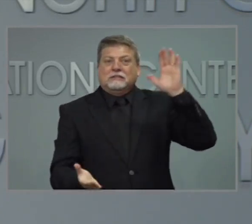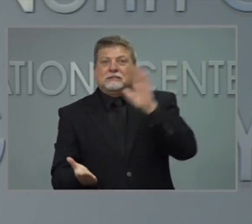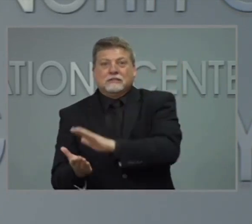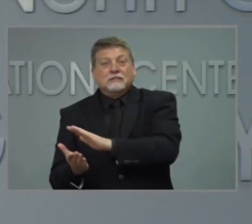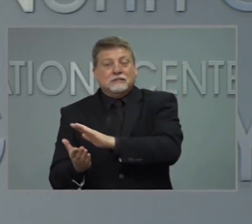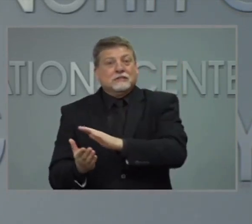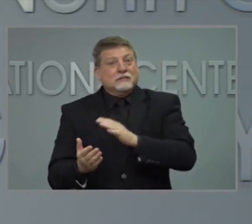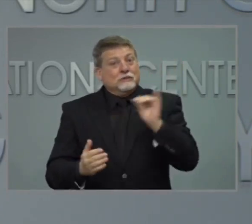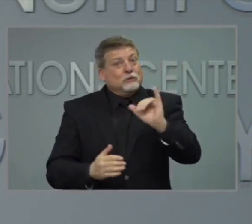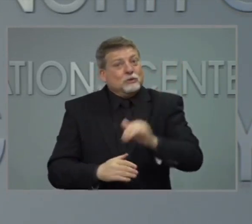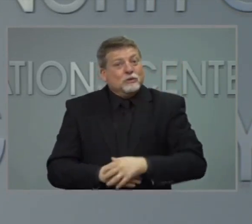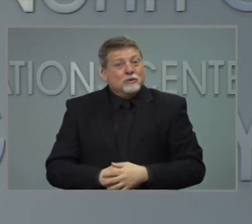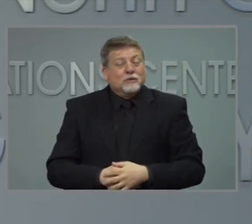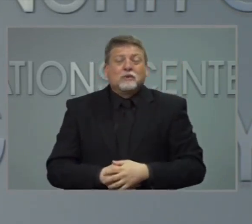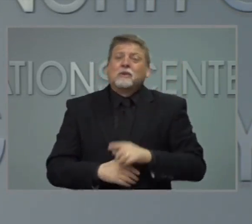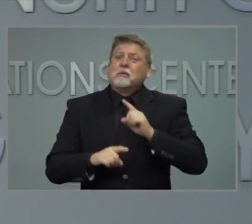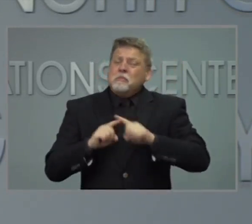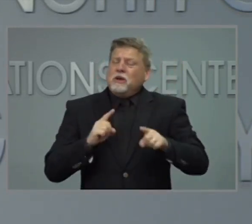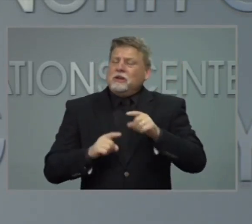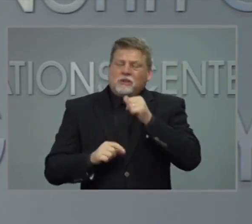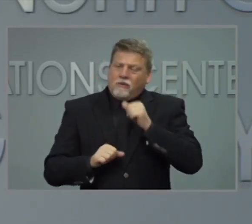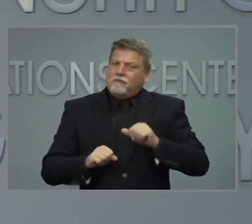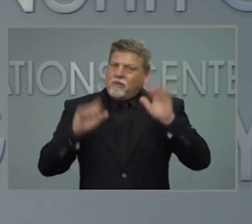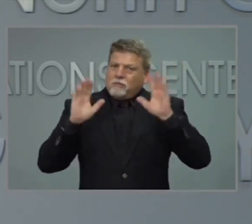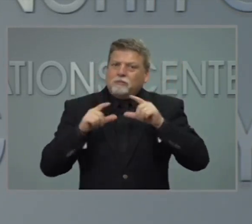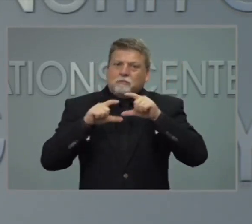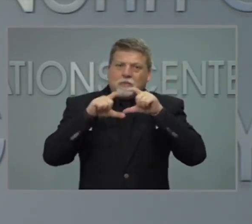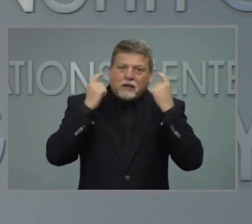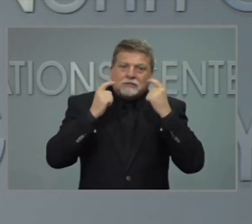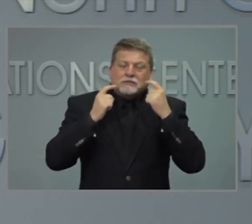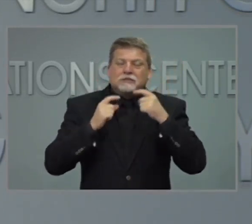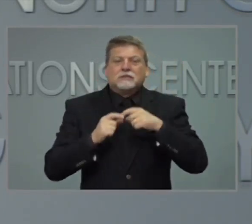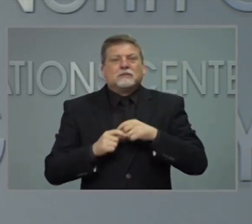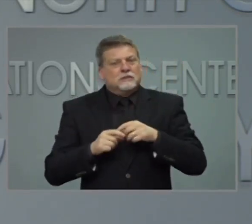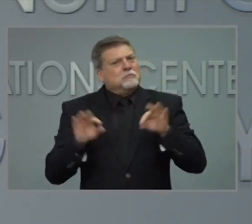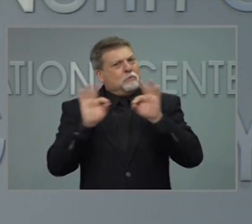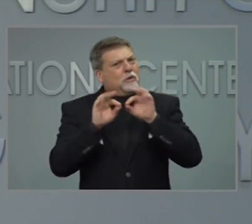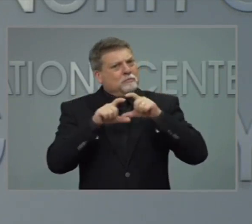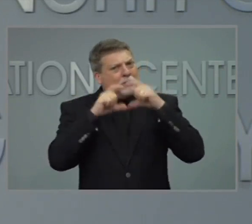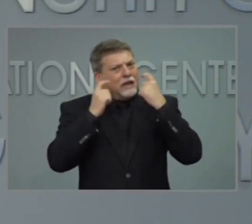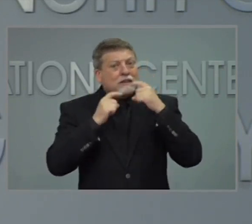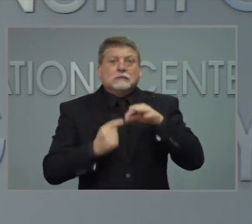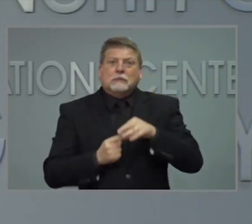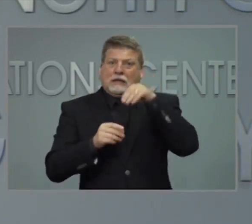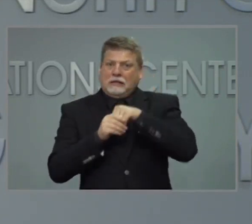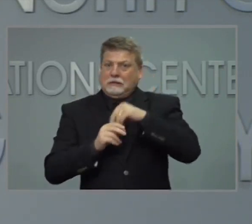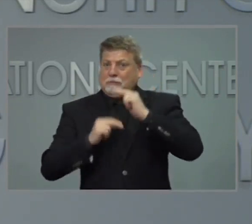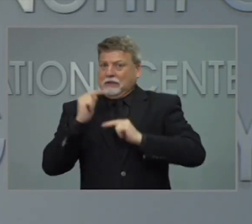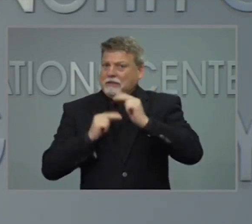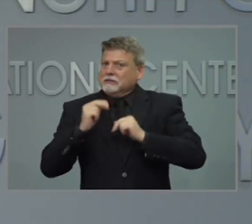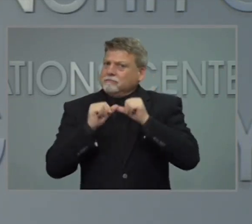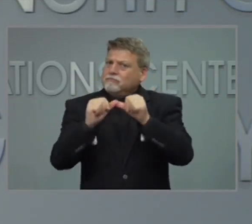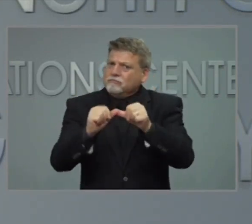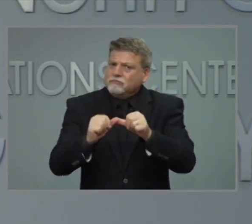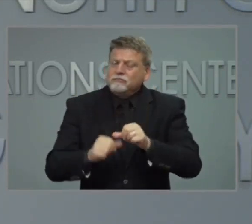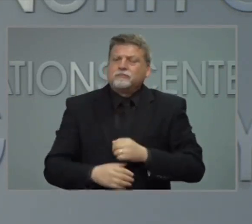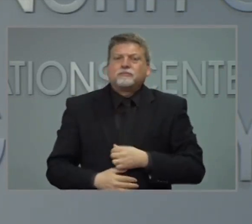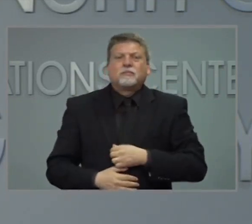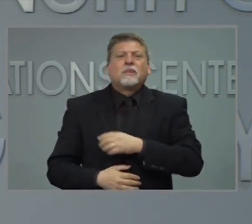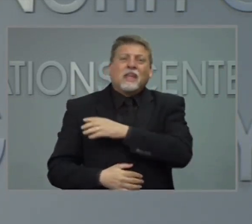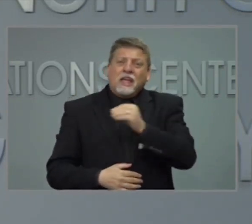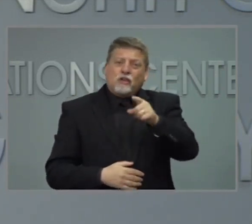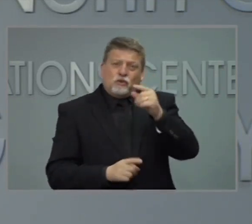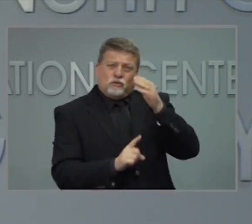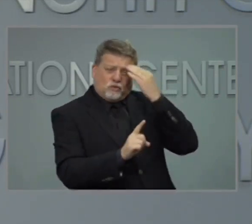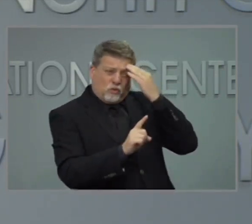safety measures like wearing our masks, especially indoors. And we have to encourage each other to get vaccinated. If